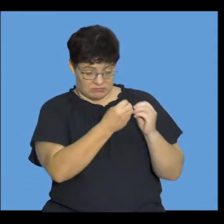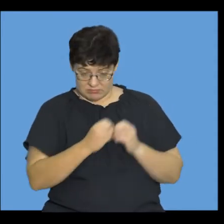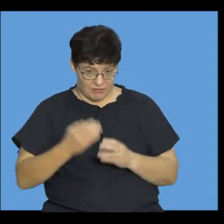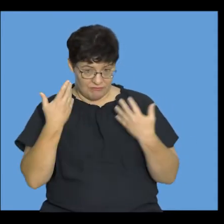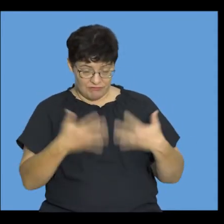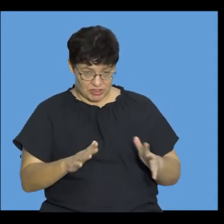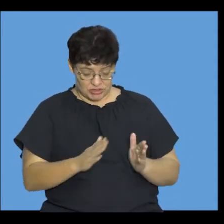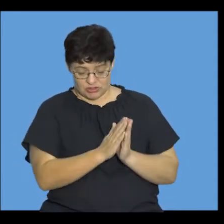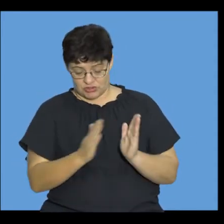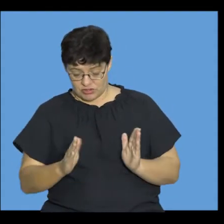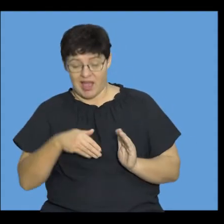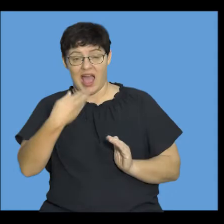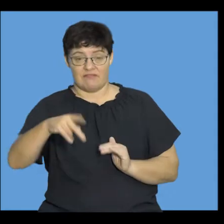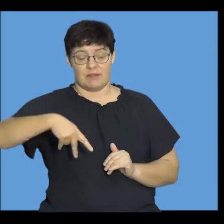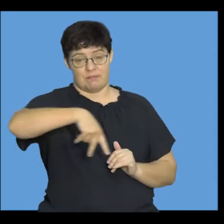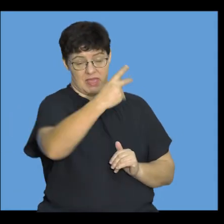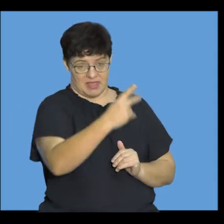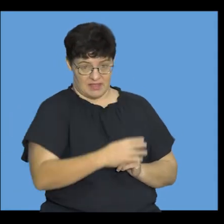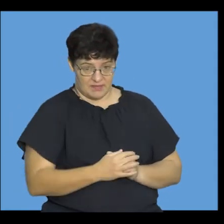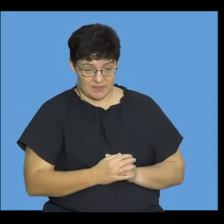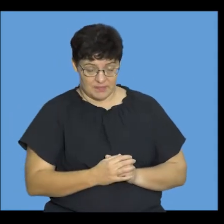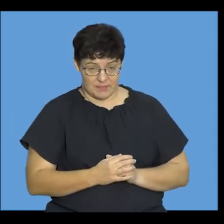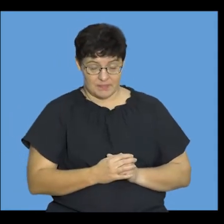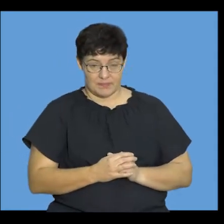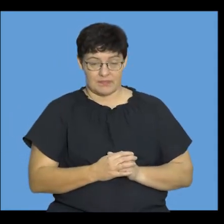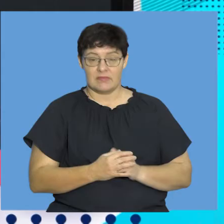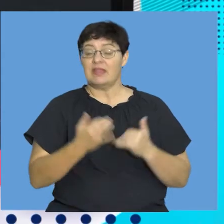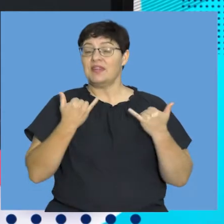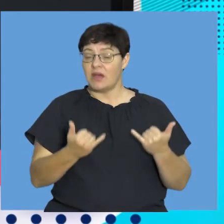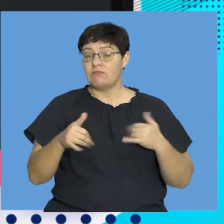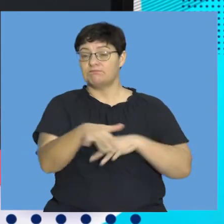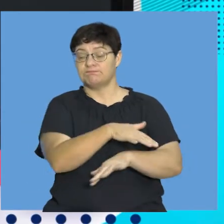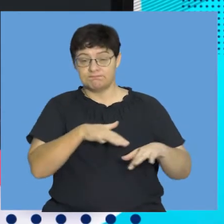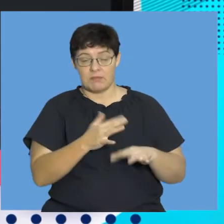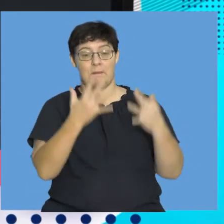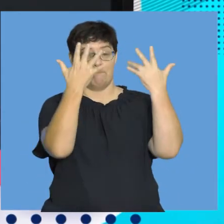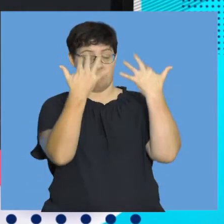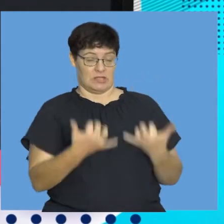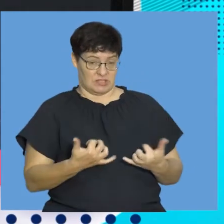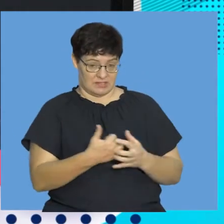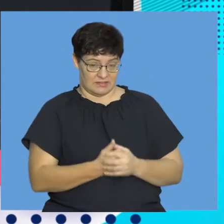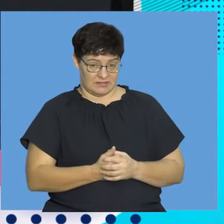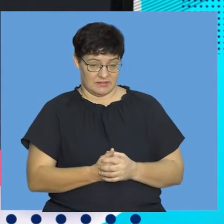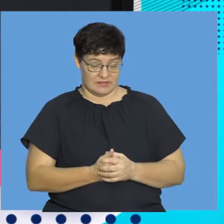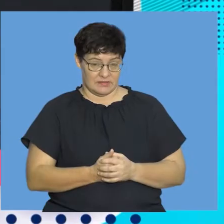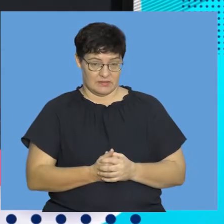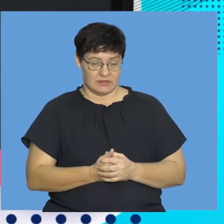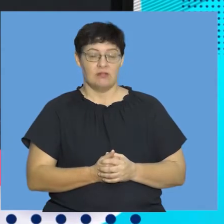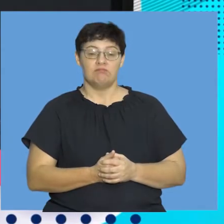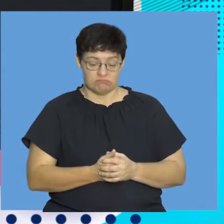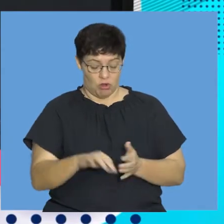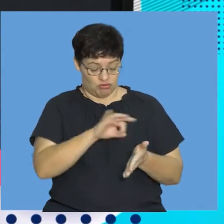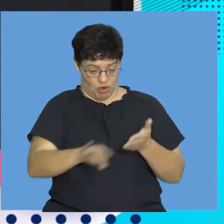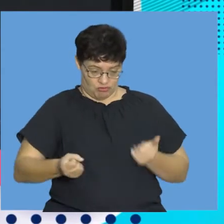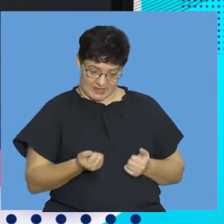paid after the completion of the job. Now, obviously, this is a scenario based on